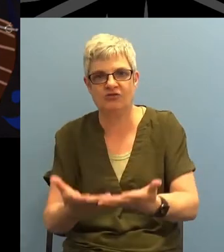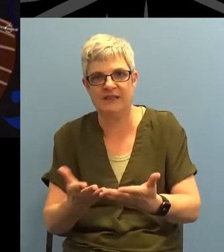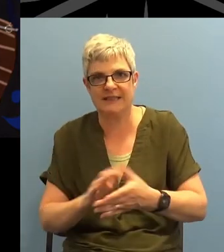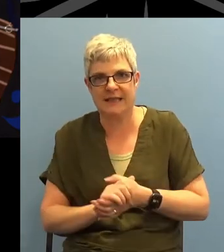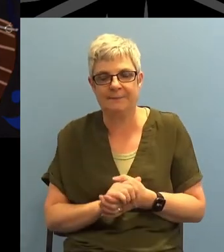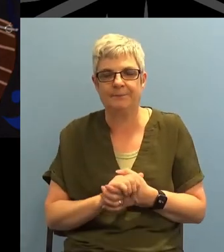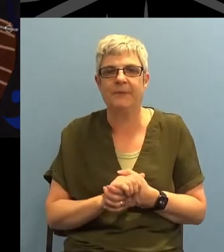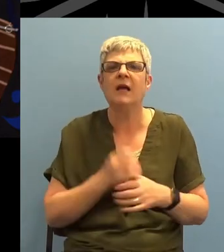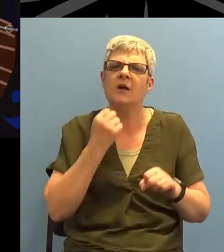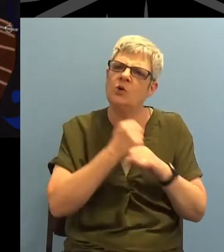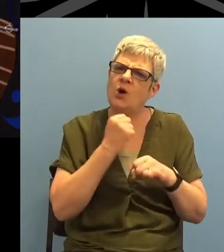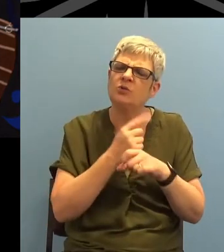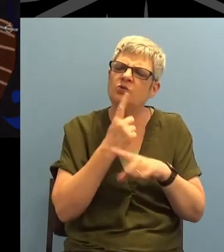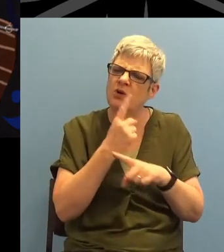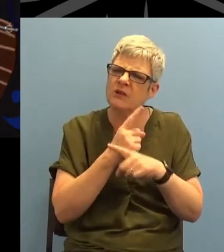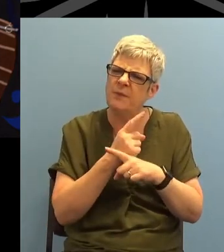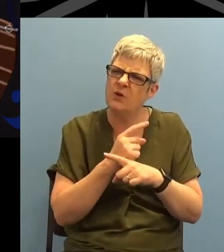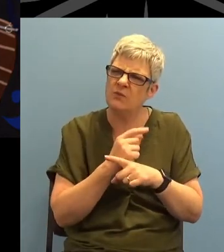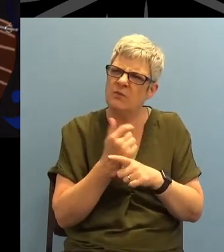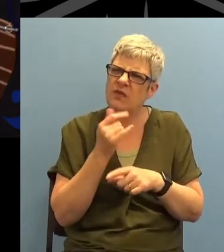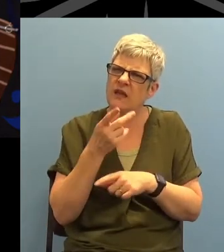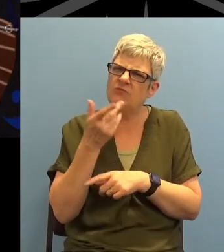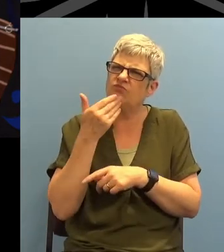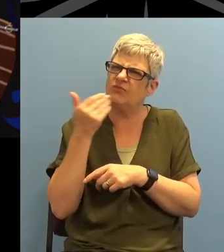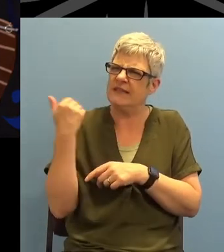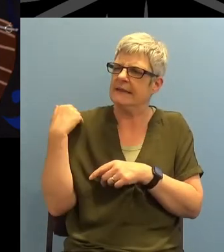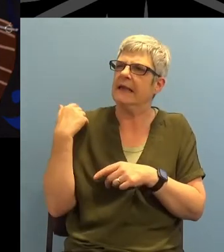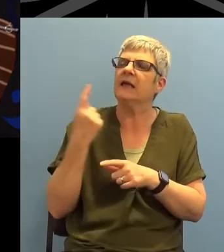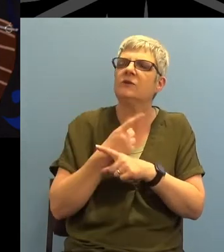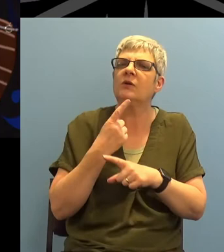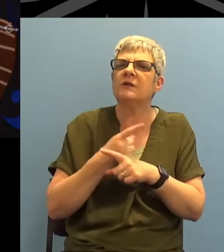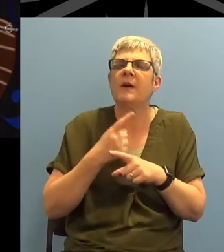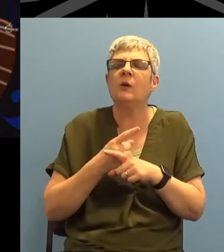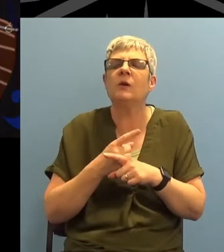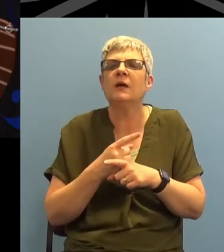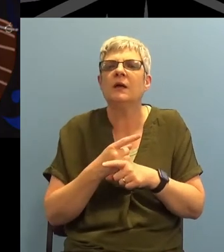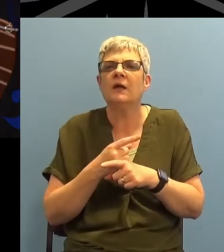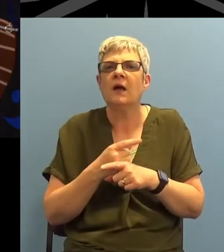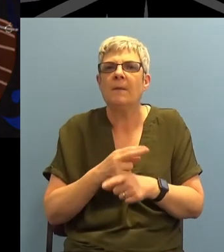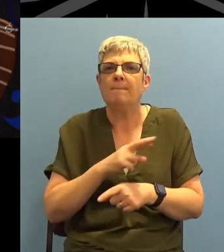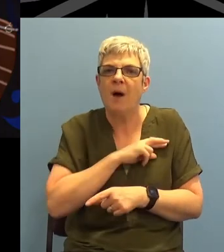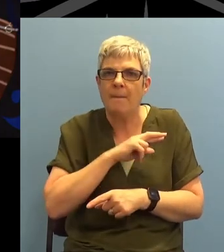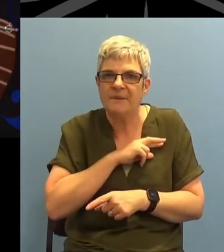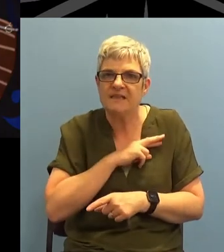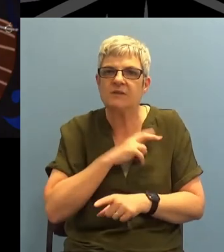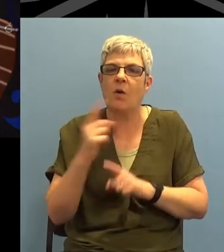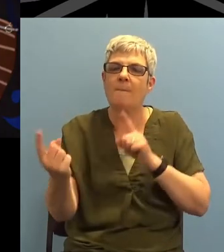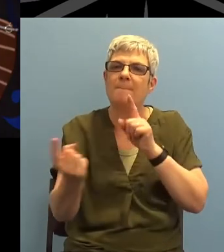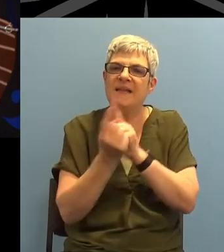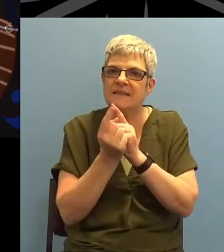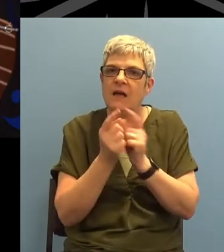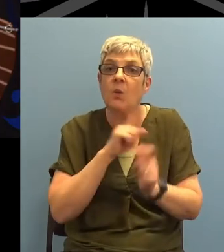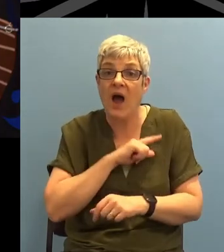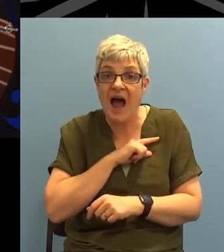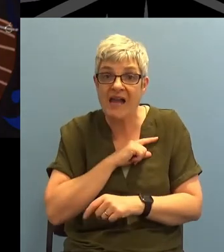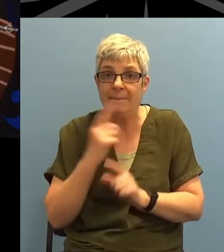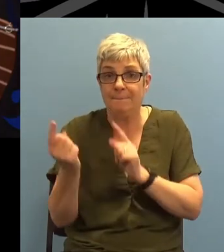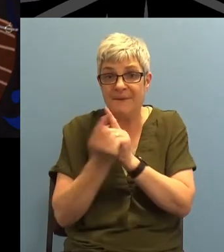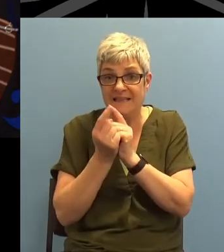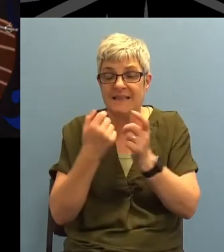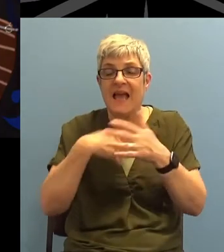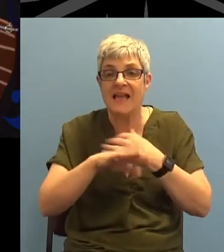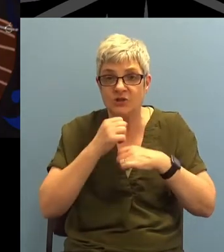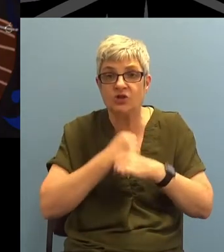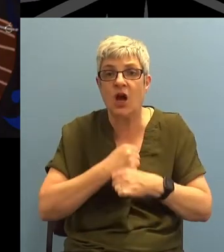Gordon touched on this, I think, a couple of weeks ago when he talked about the question of the purpose of meeting together in